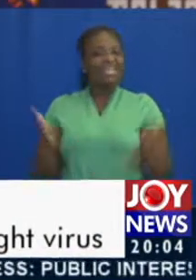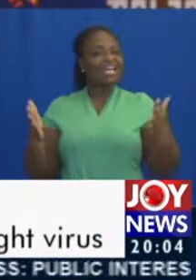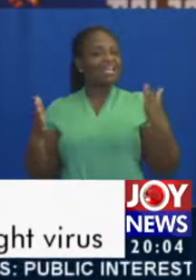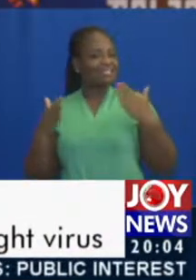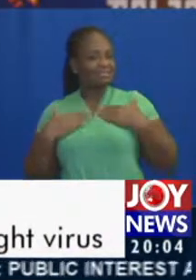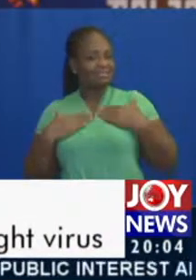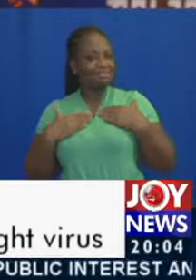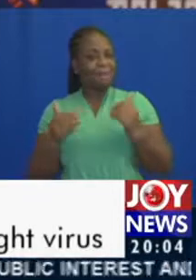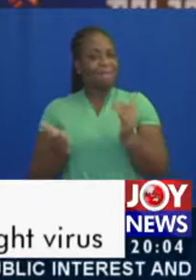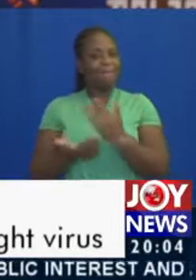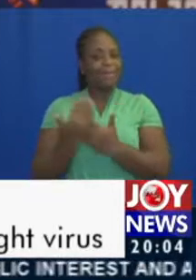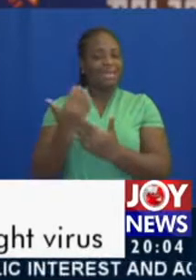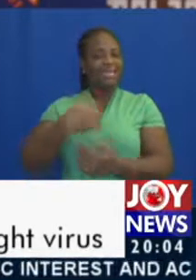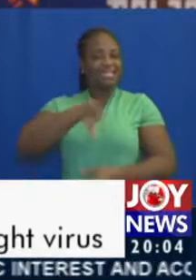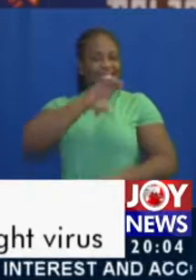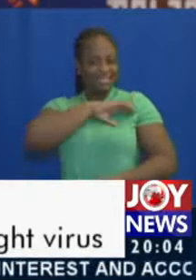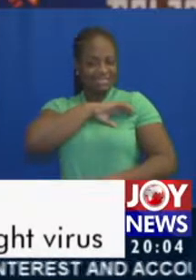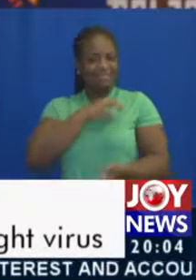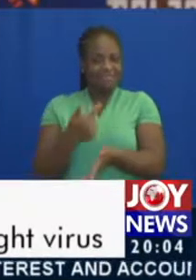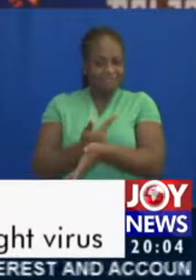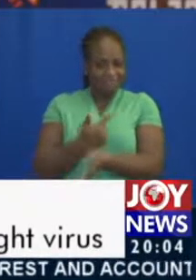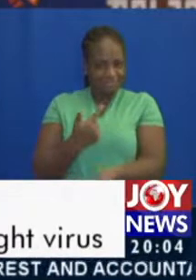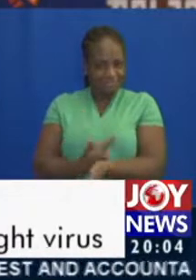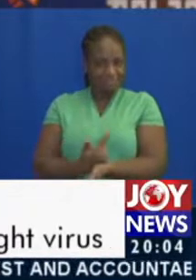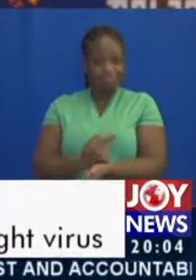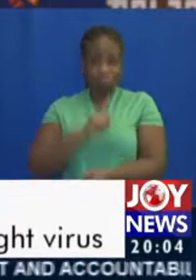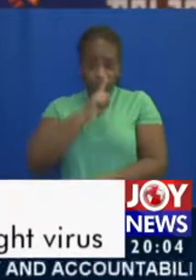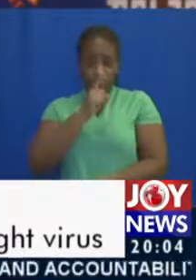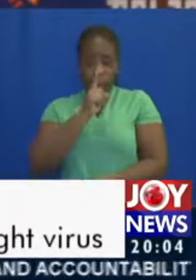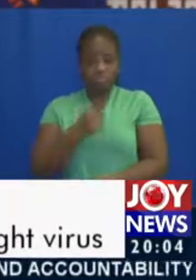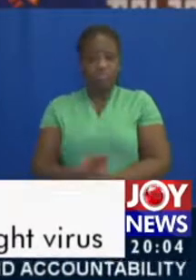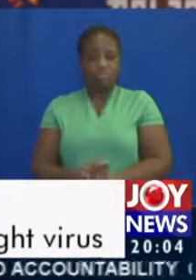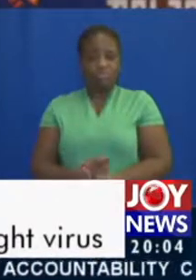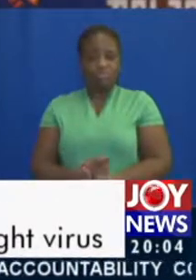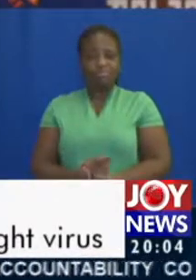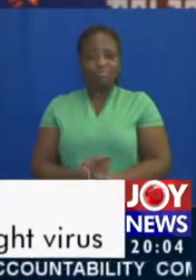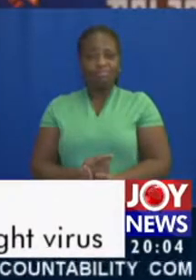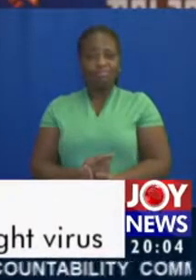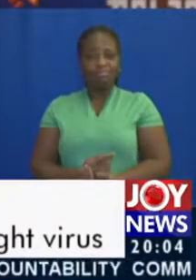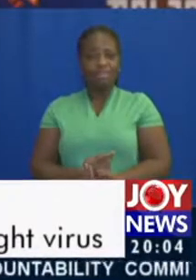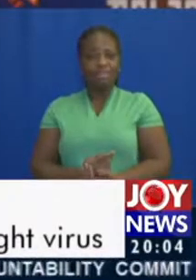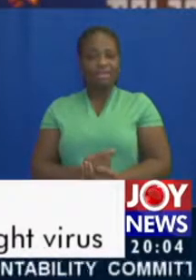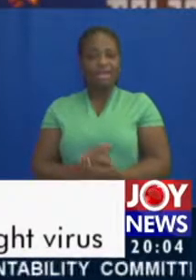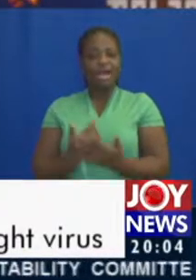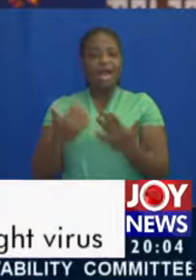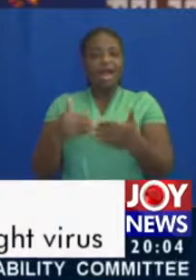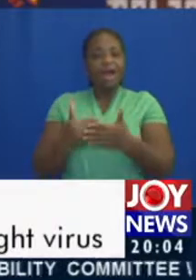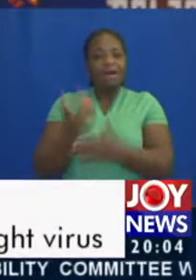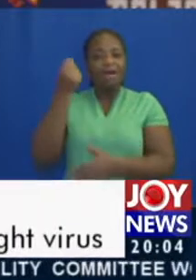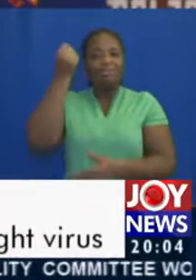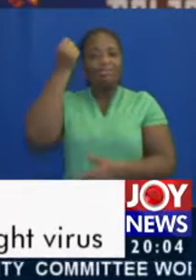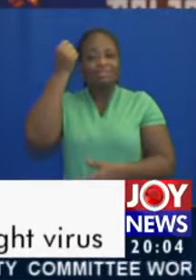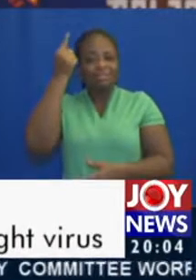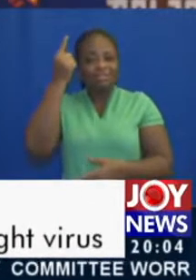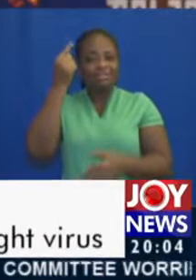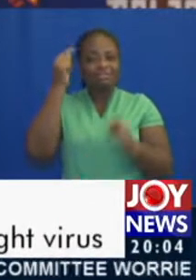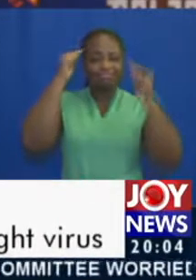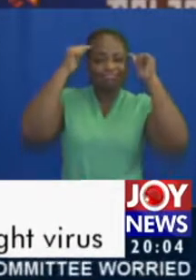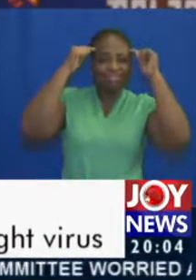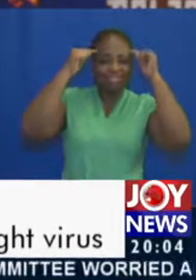mass of the citizenry. Of course, there were genuine and understandable